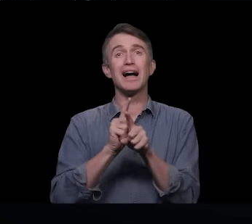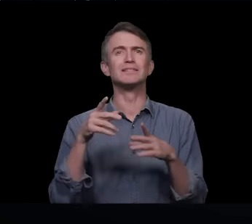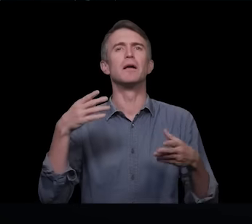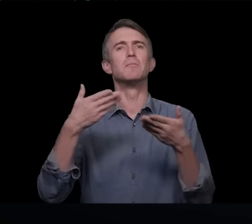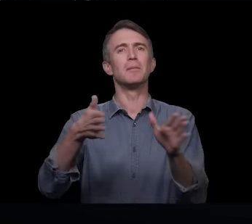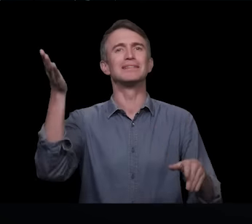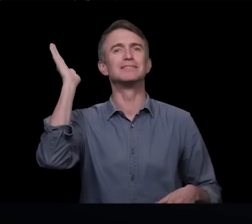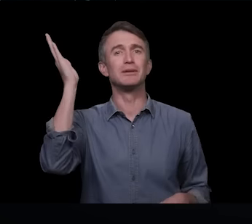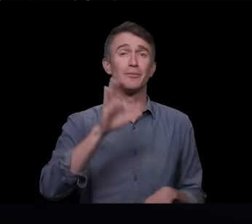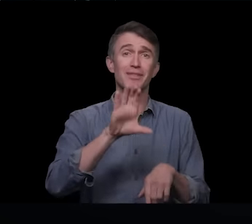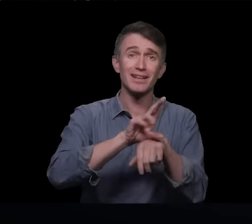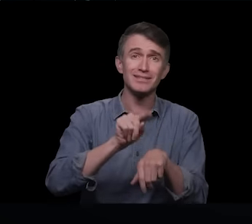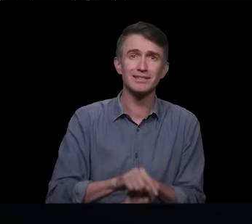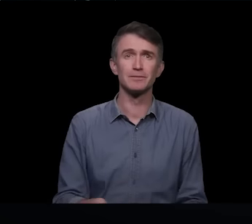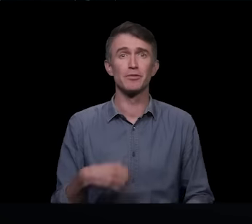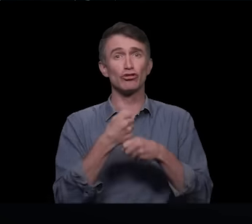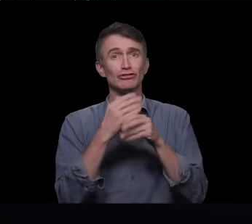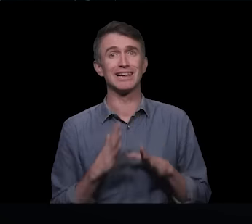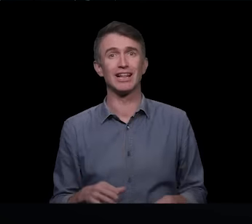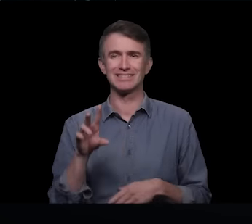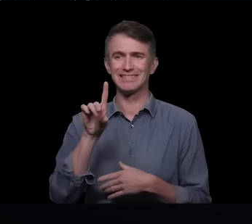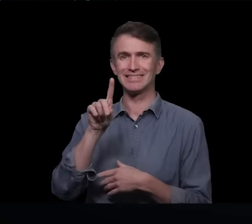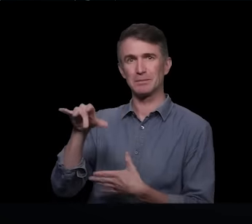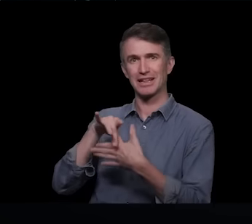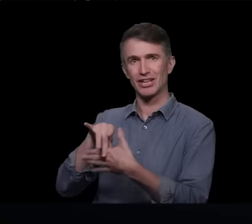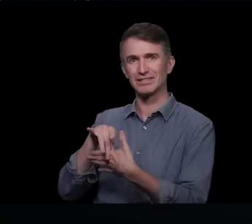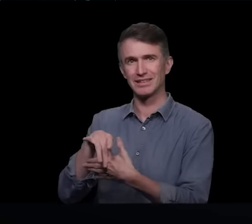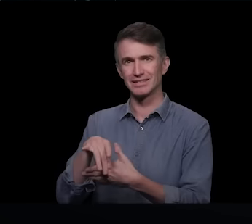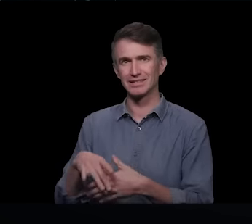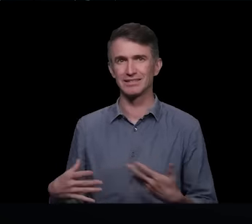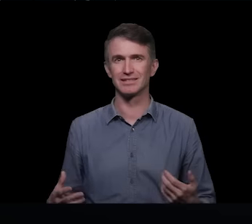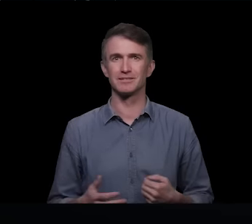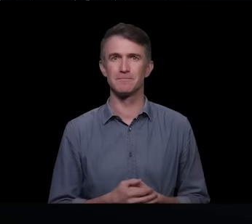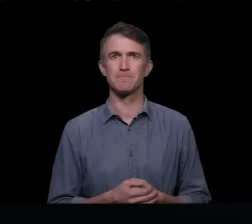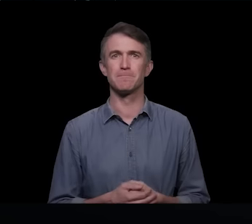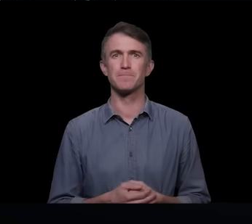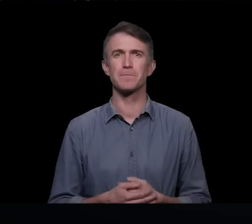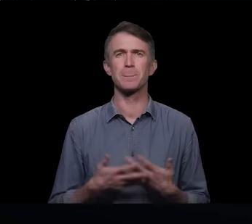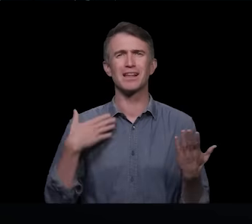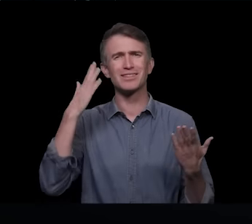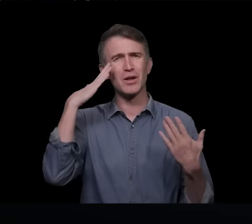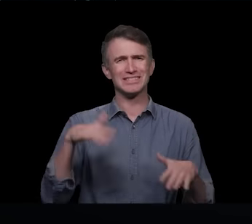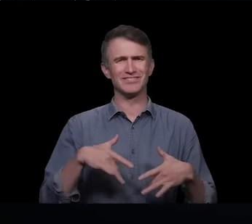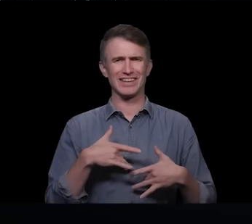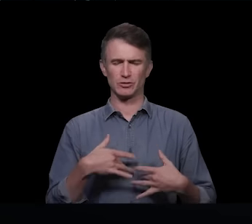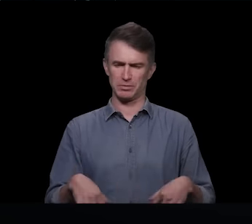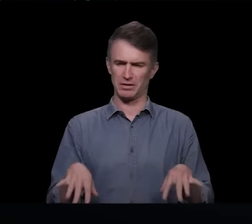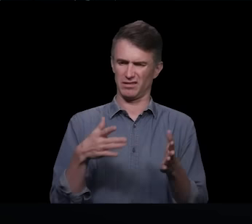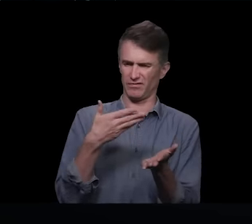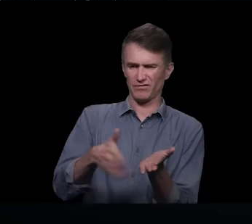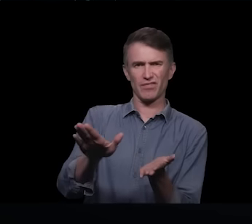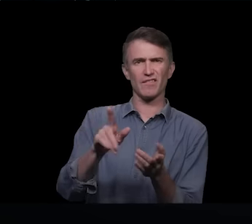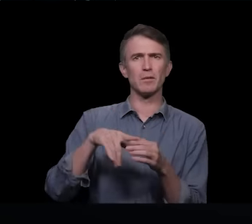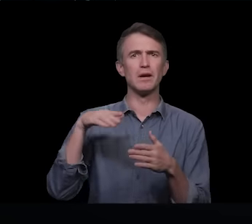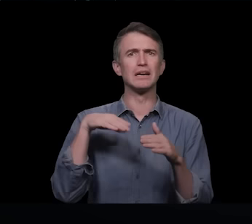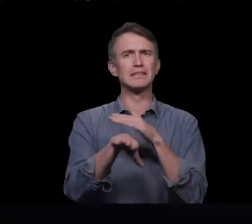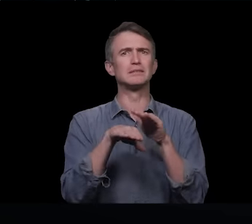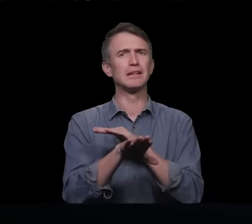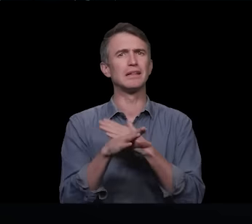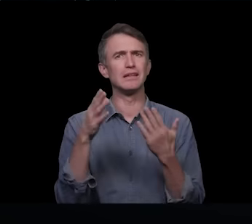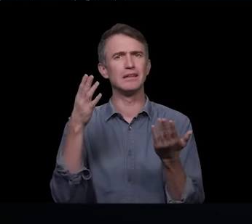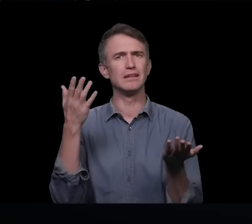speaker, consultant, and content creator on disability issues. I know how it feels to be excluded due